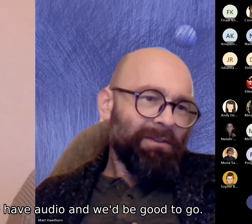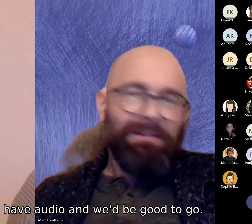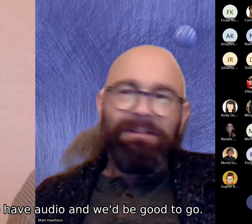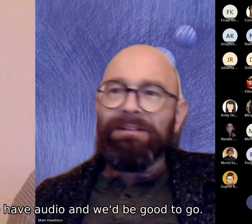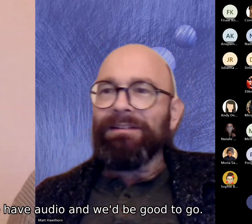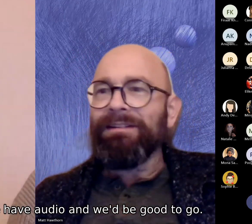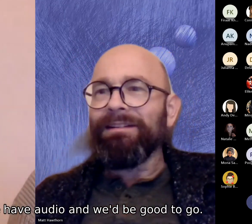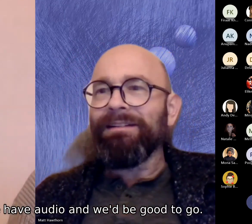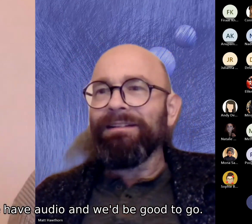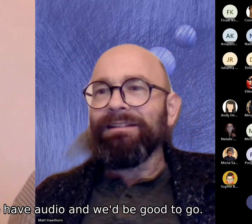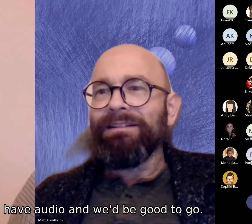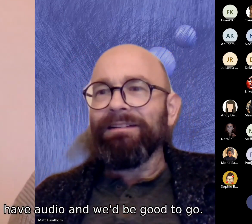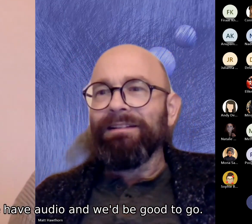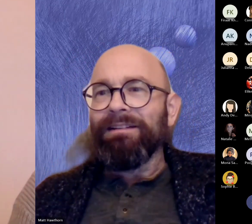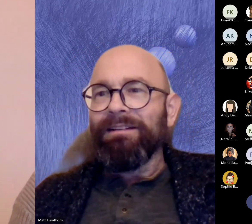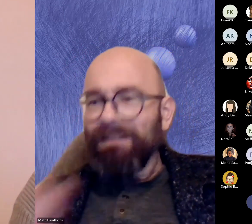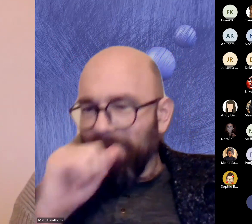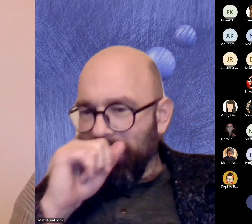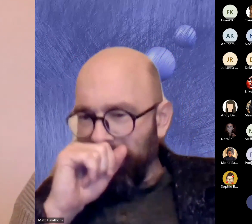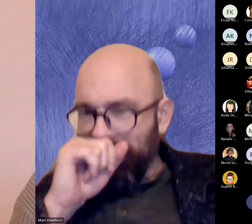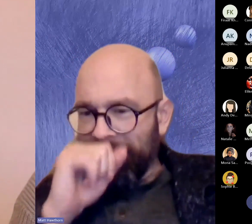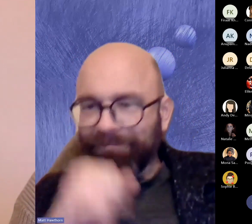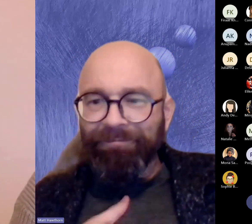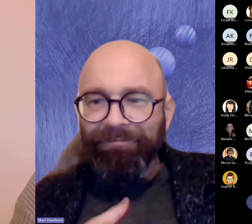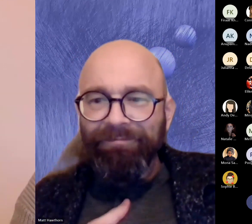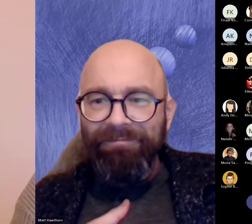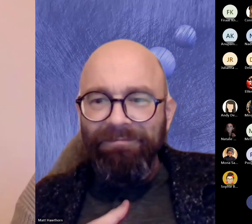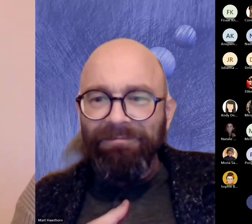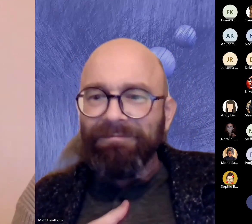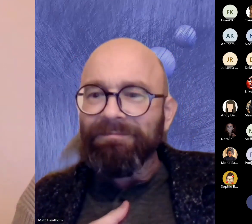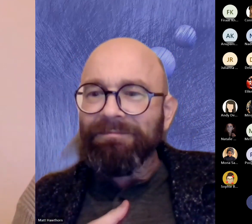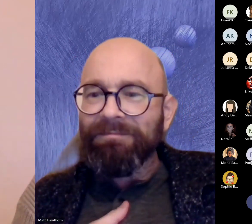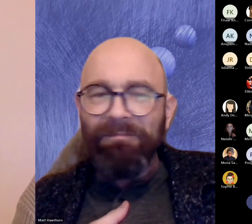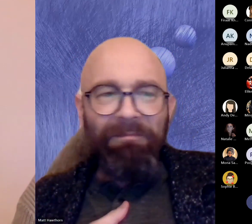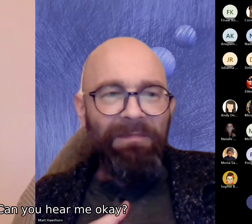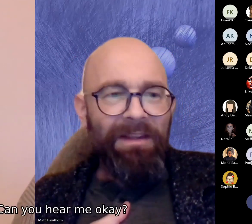have audio, and we be good to go.